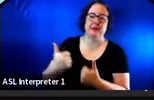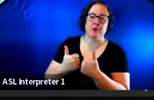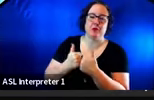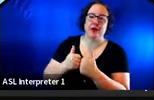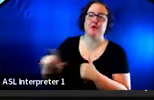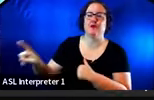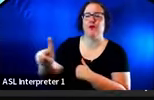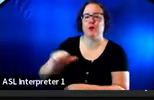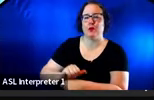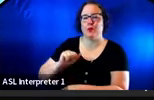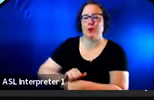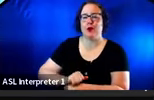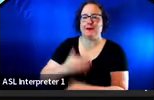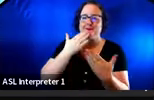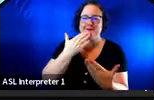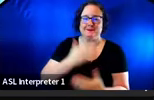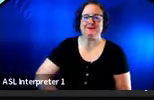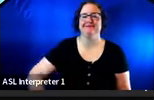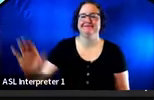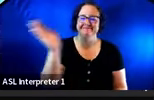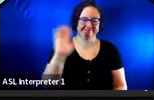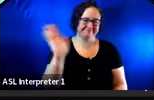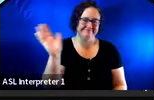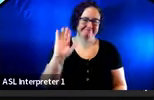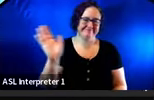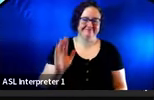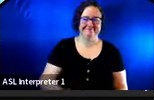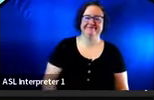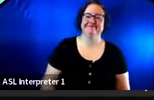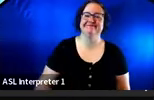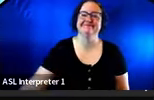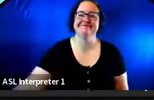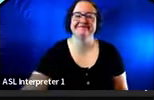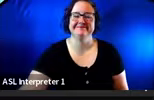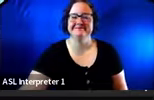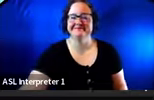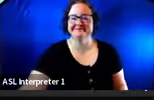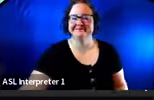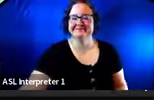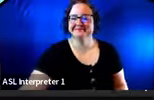work that you do. Thank you so much for having us. Cheers.